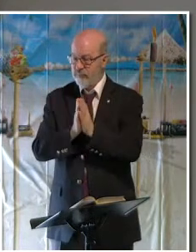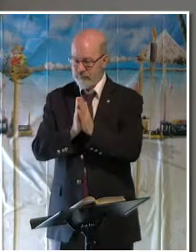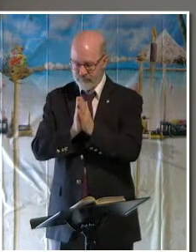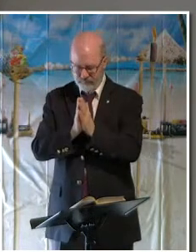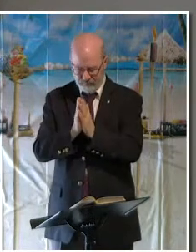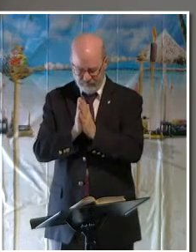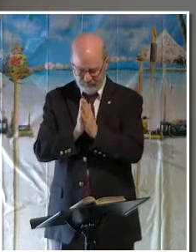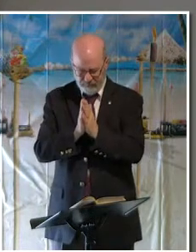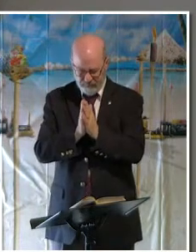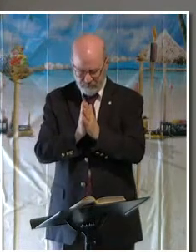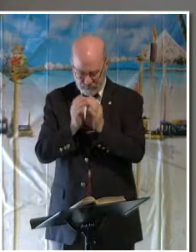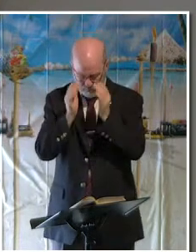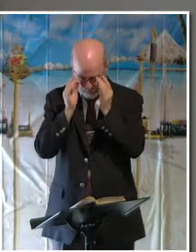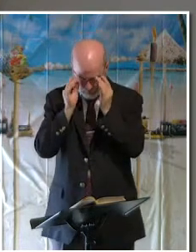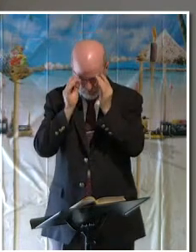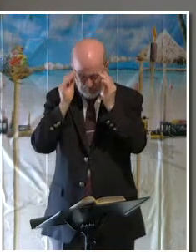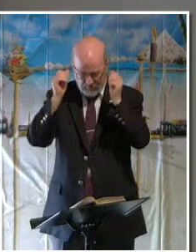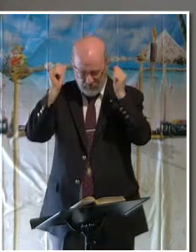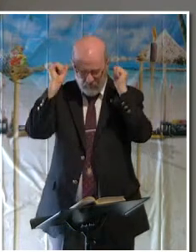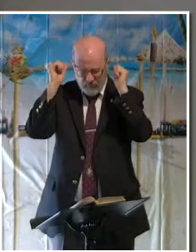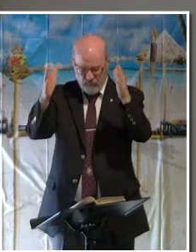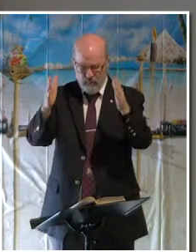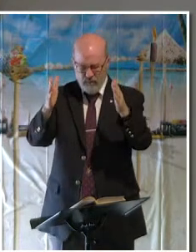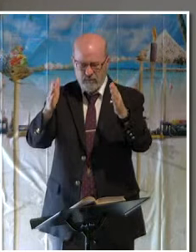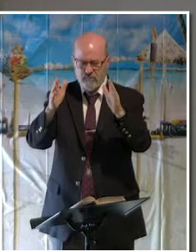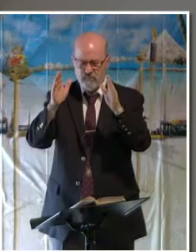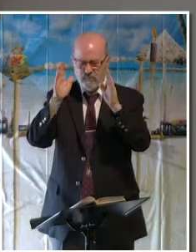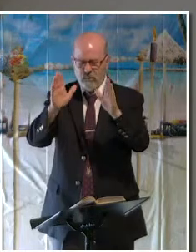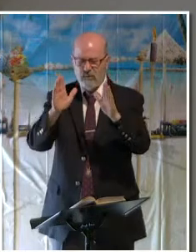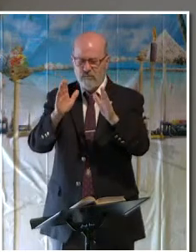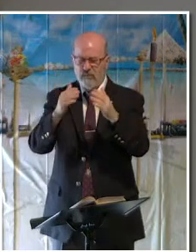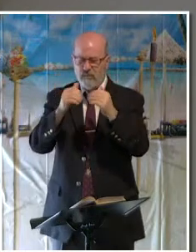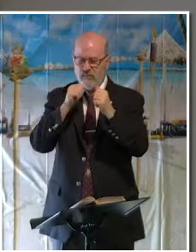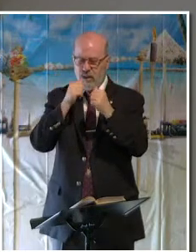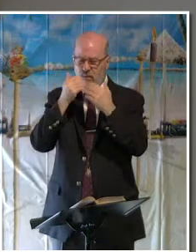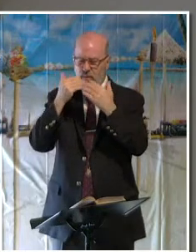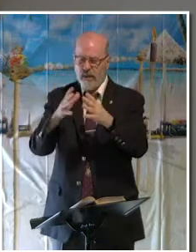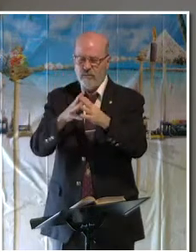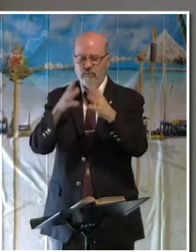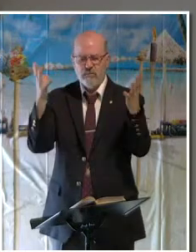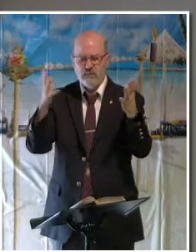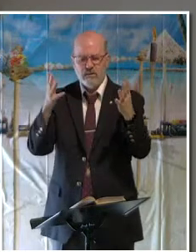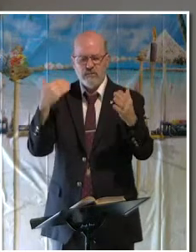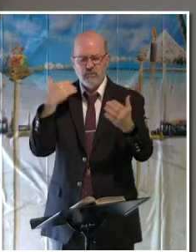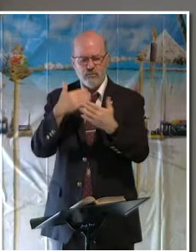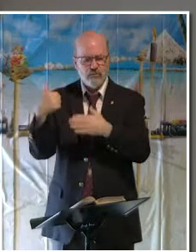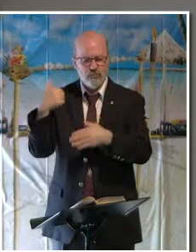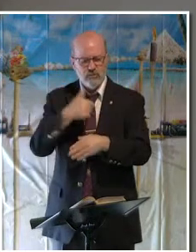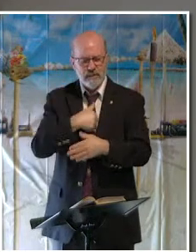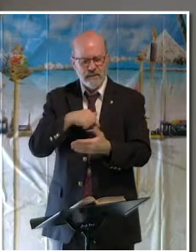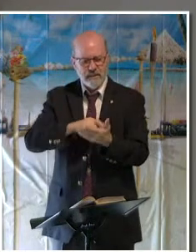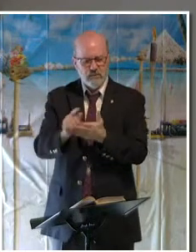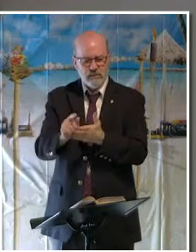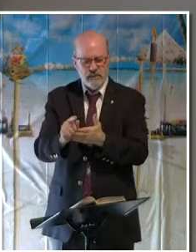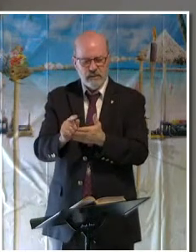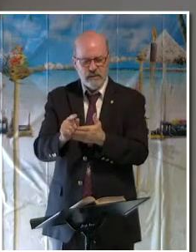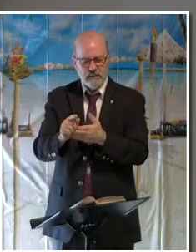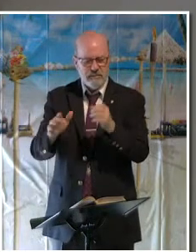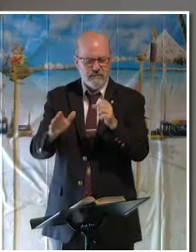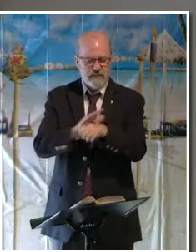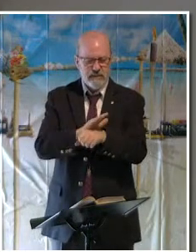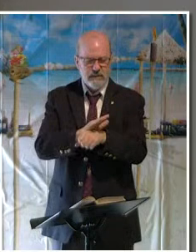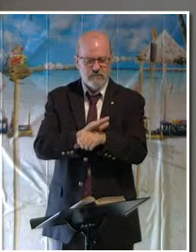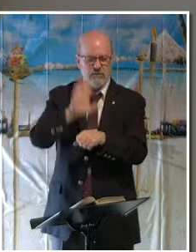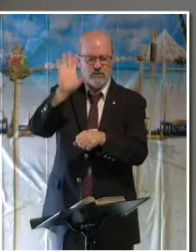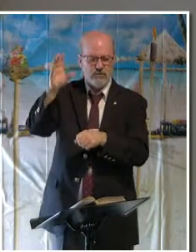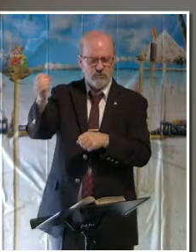pray. Our wonderful Father in heaven, we thank you so much for your goodness to us. Lord, this week has been filled with